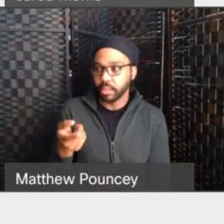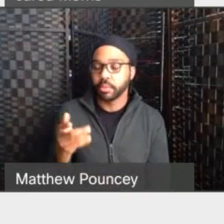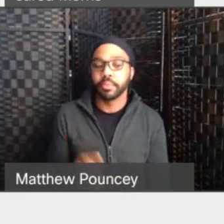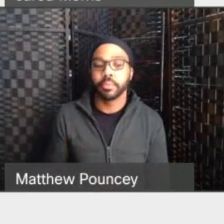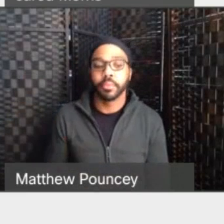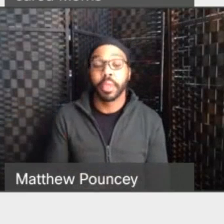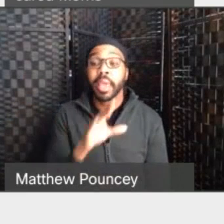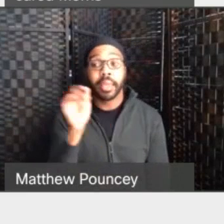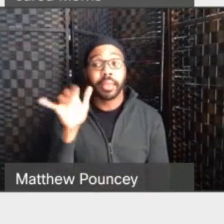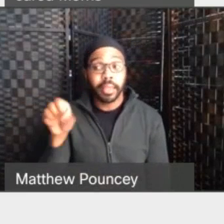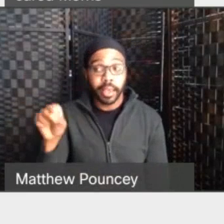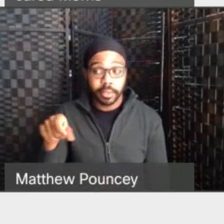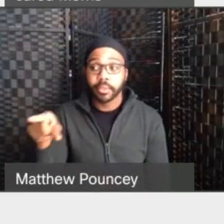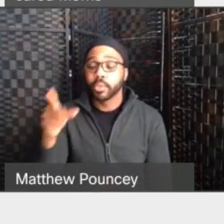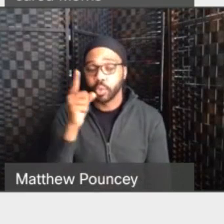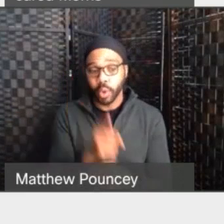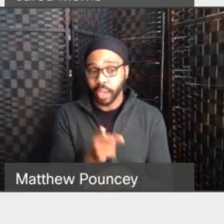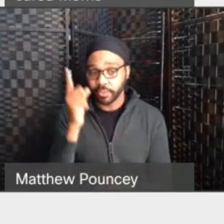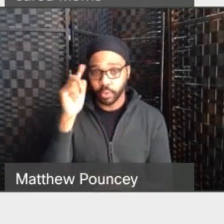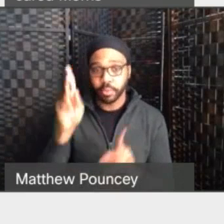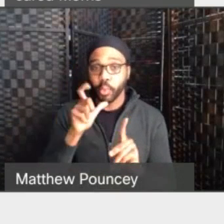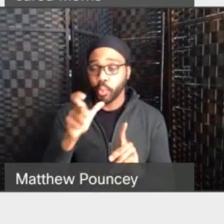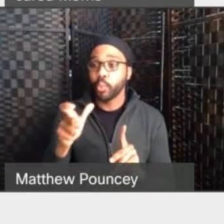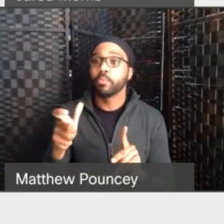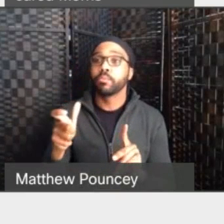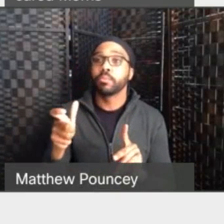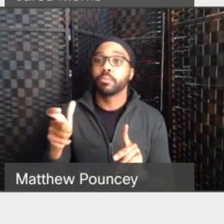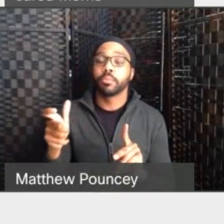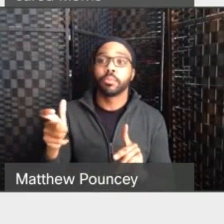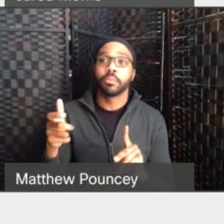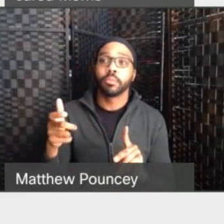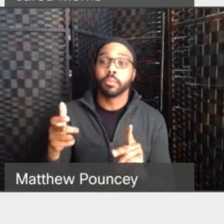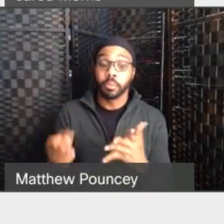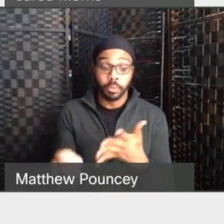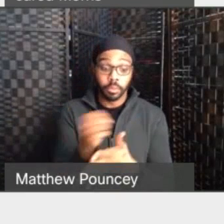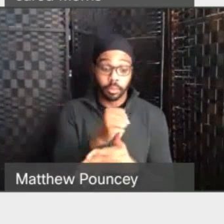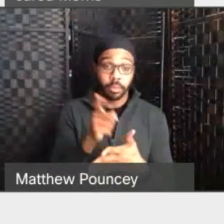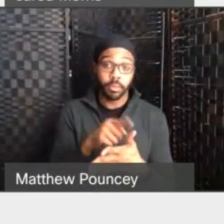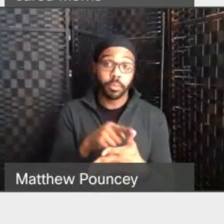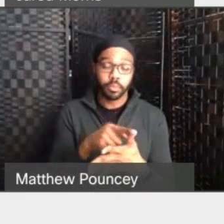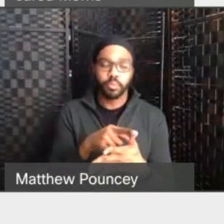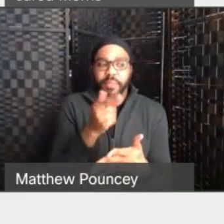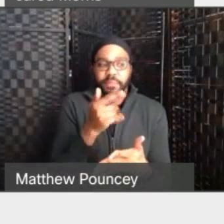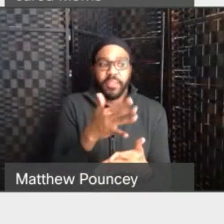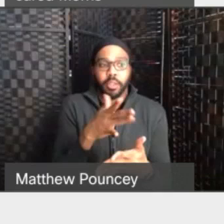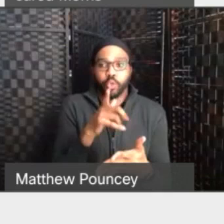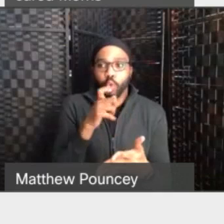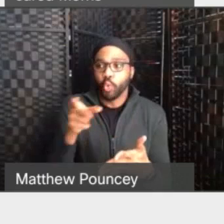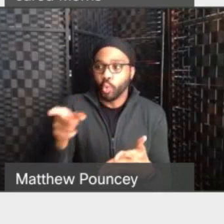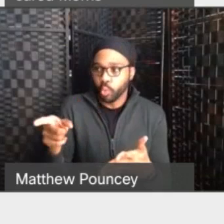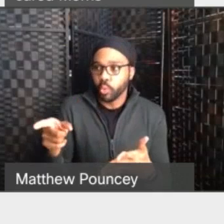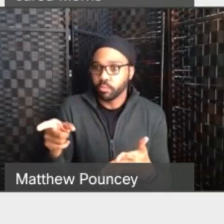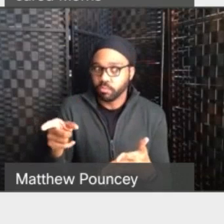And yes, that is correct, that it is for people where the highest priority is to finish up the people who were the